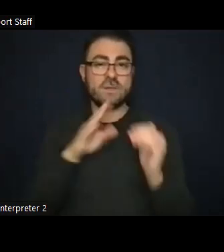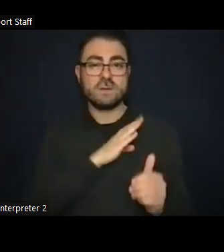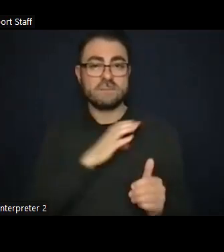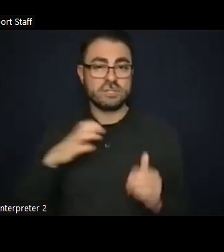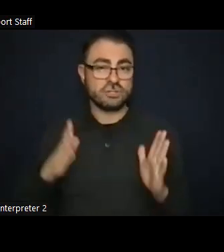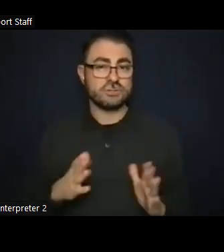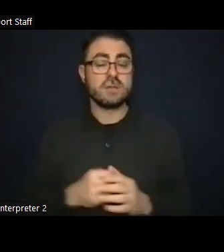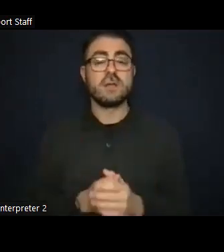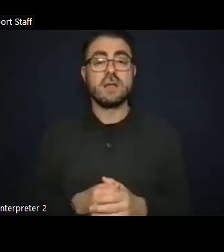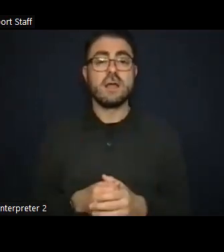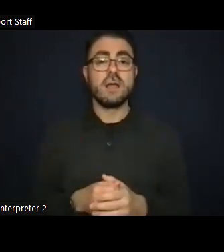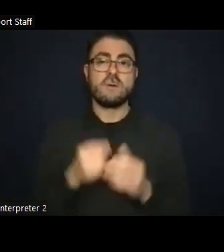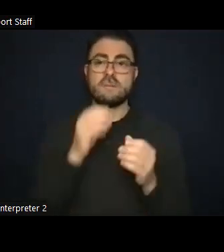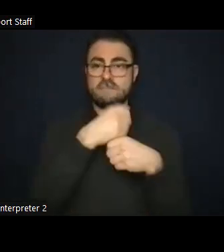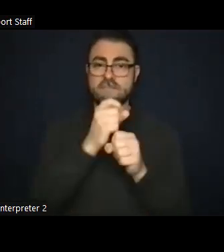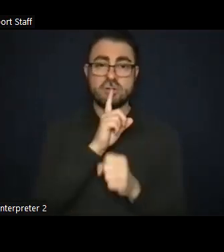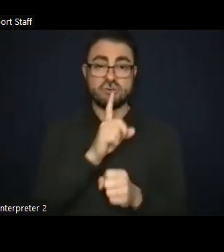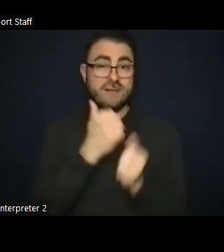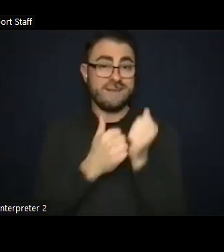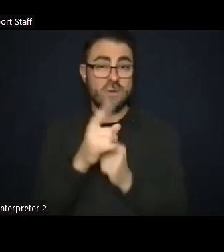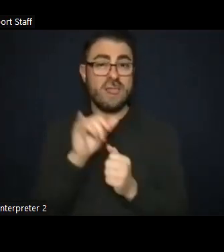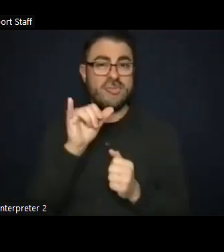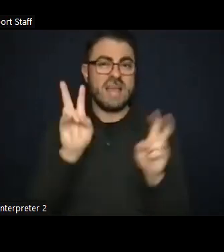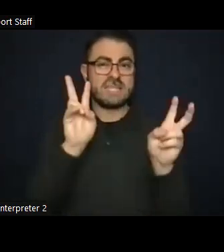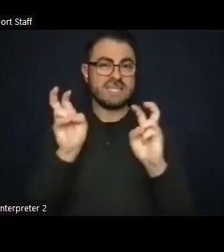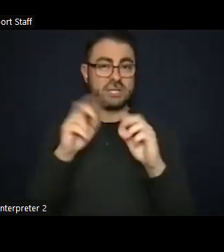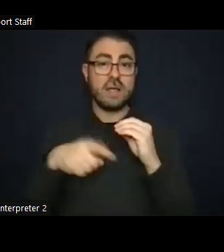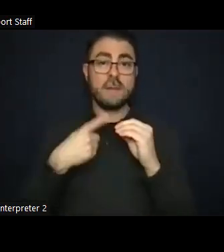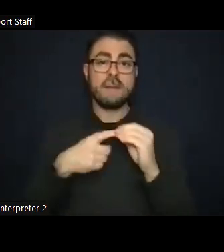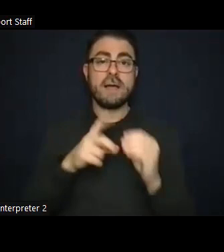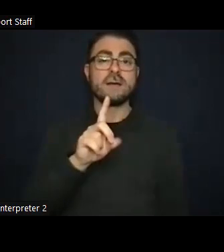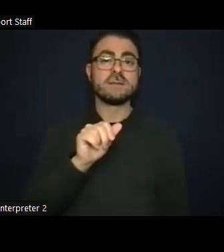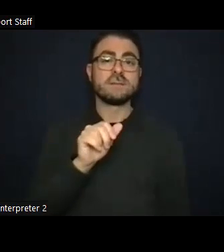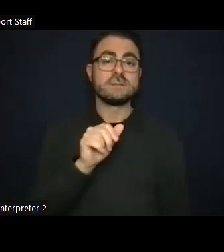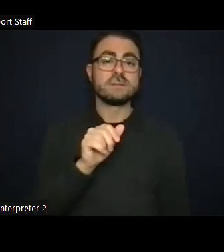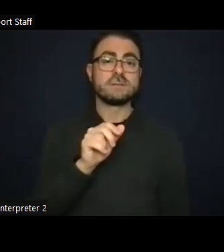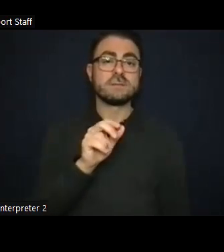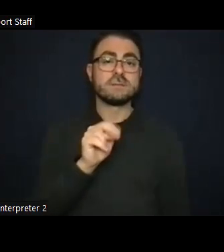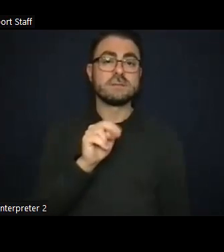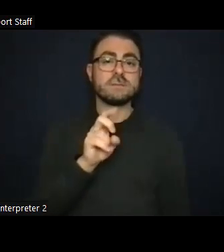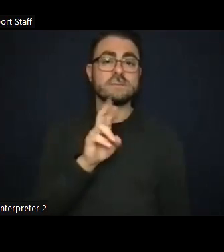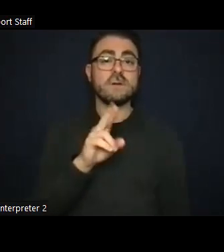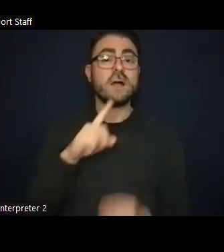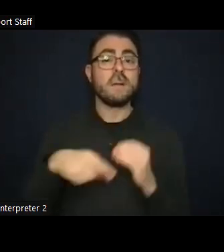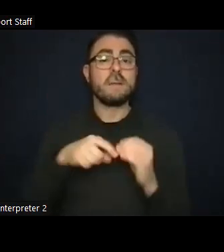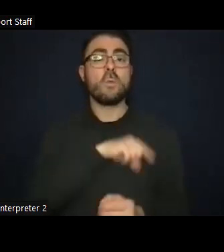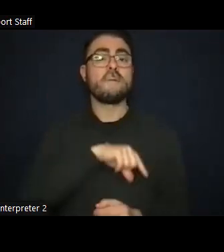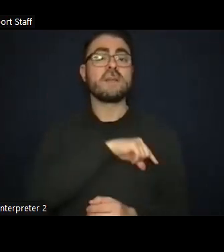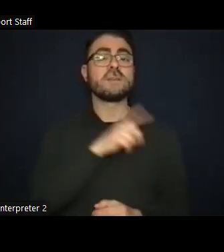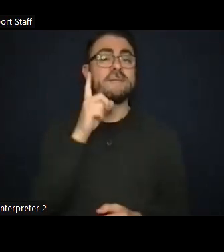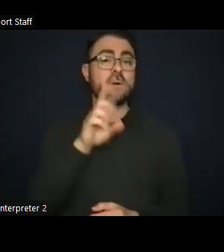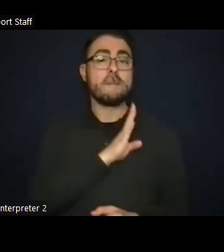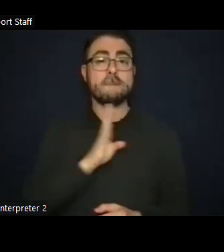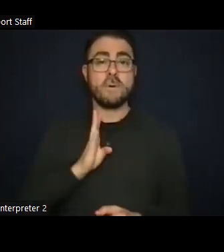sure that everybody was clear that citation about Denver for the qualifications for board members needing to